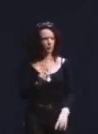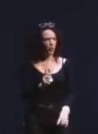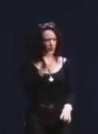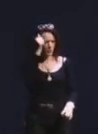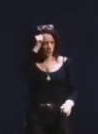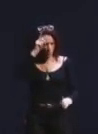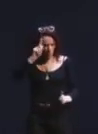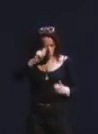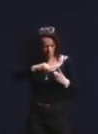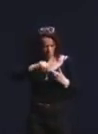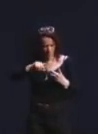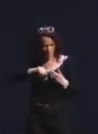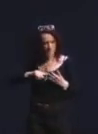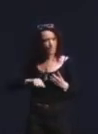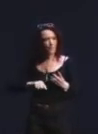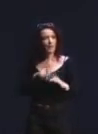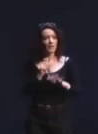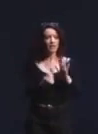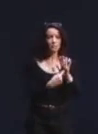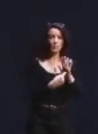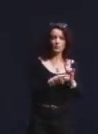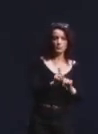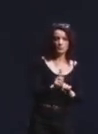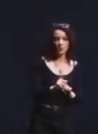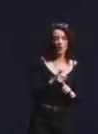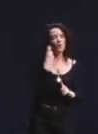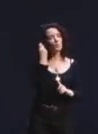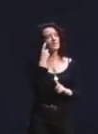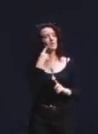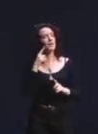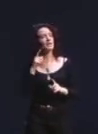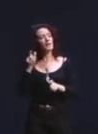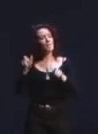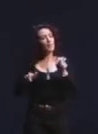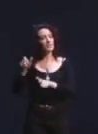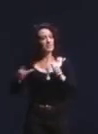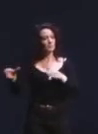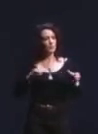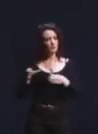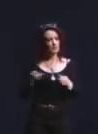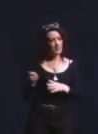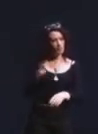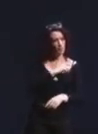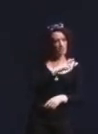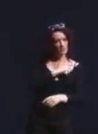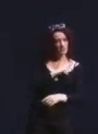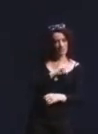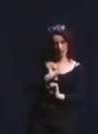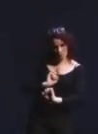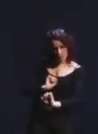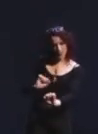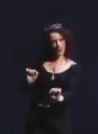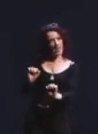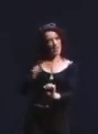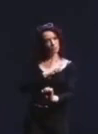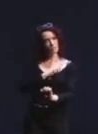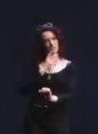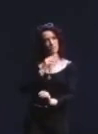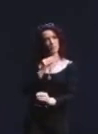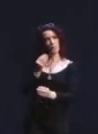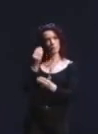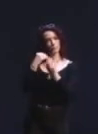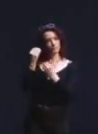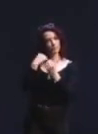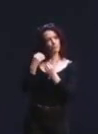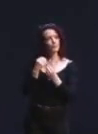And more importantly, that we also think about participants' reasons for having music education and not always as arts organisations and